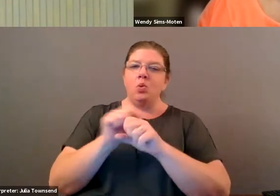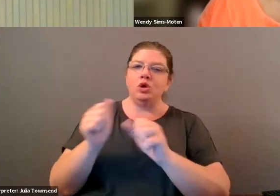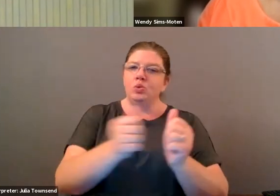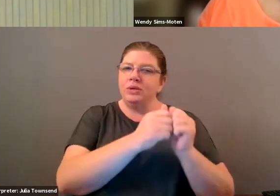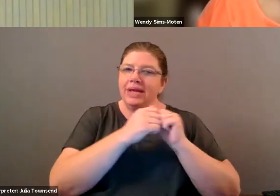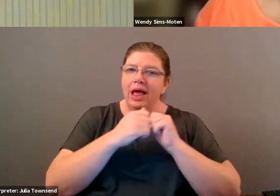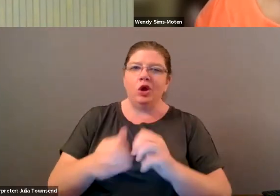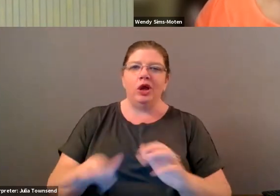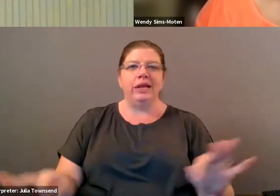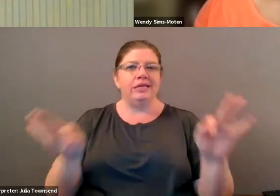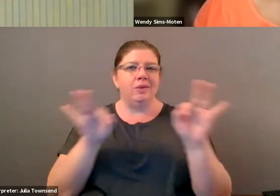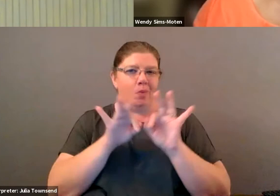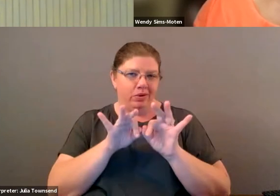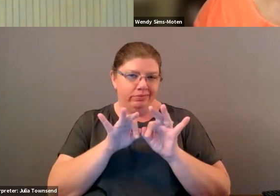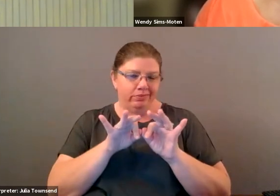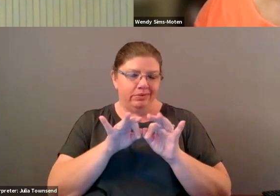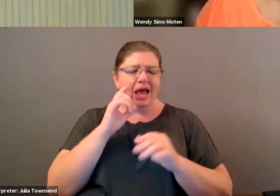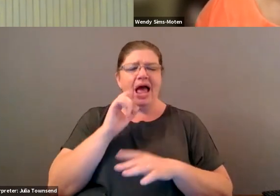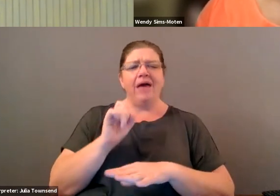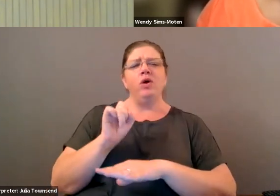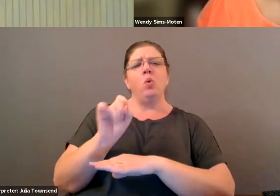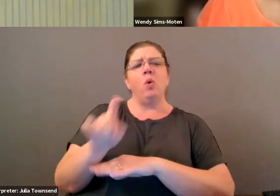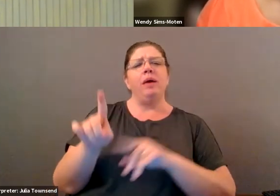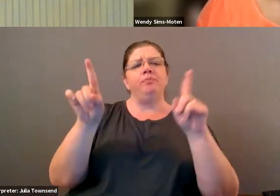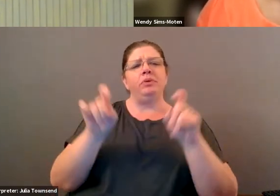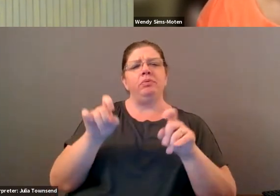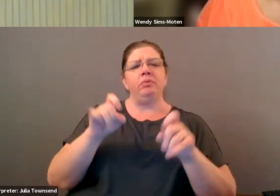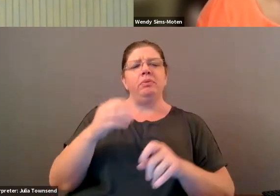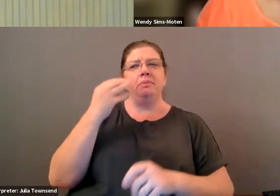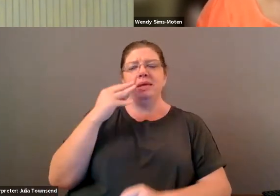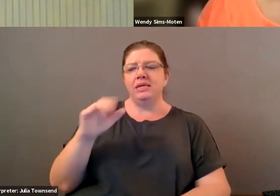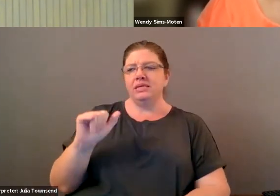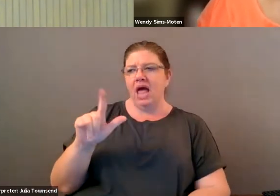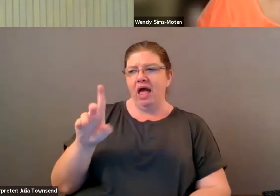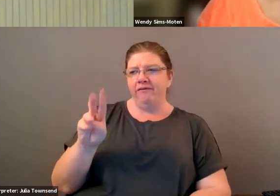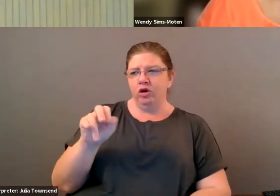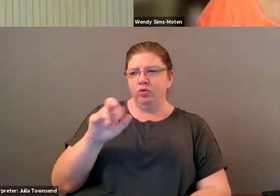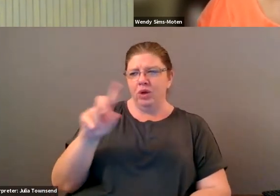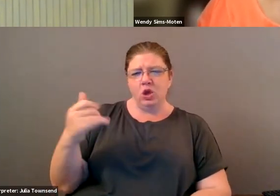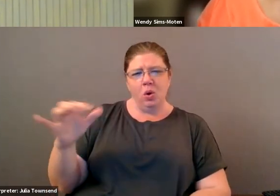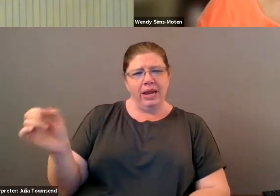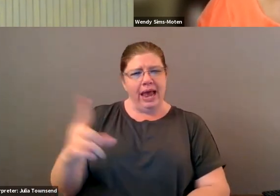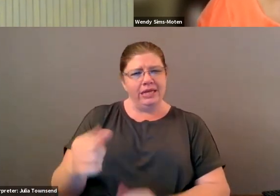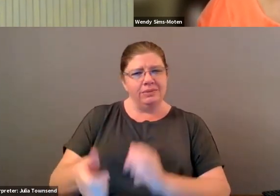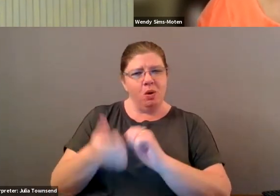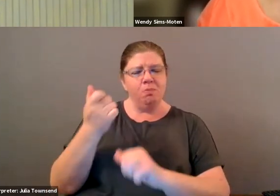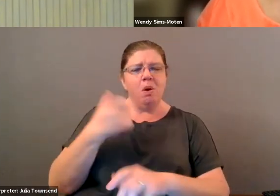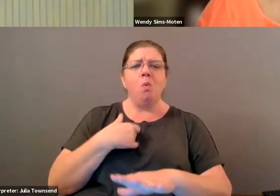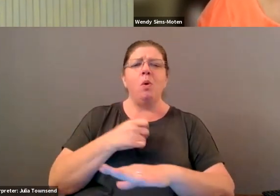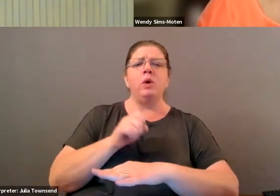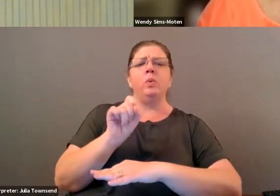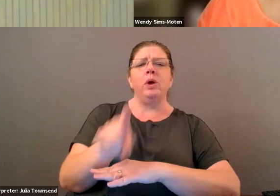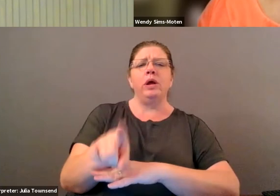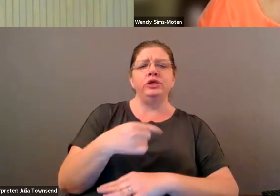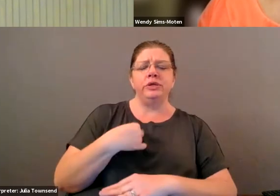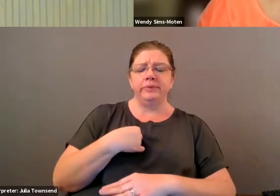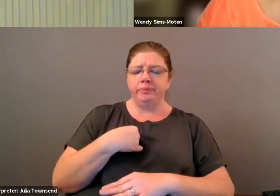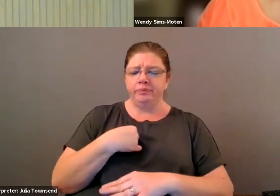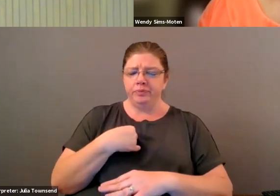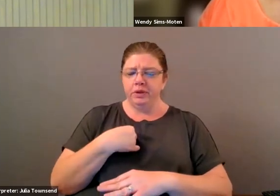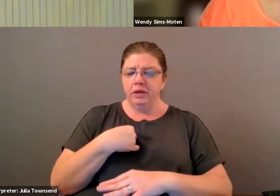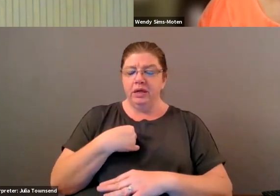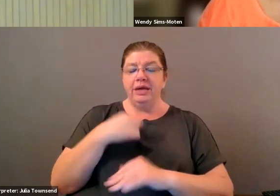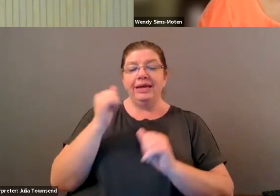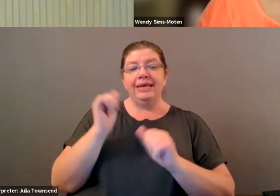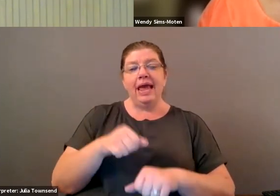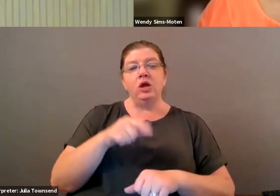So just had a question on testing. Ms. Alvarez already asked the majority of my questions, but one I had was about the fact, if you could